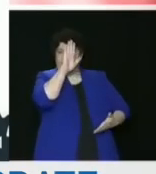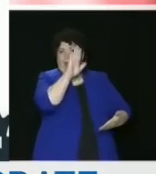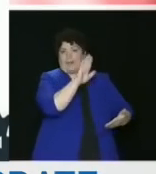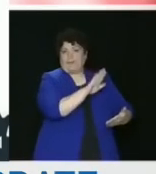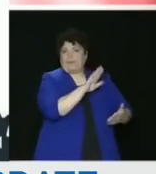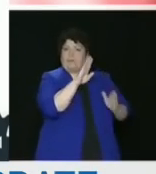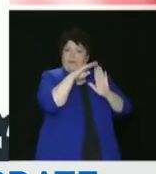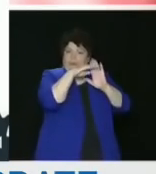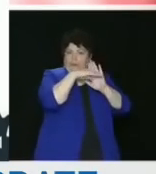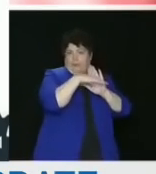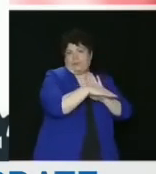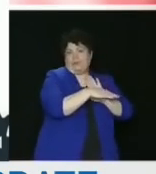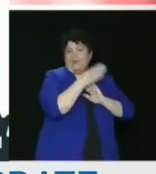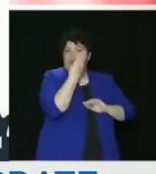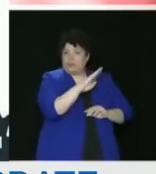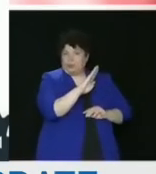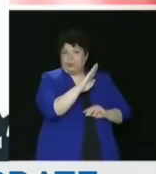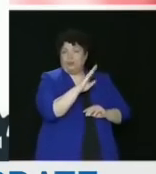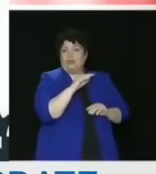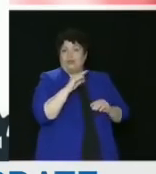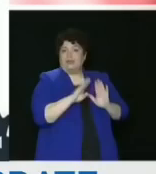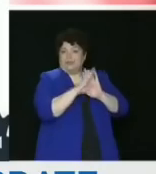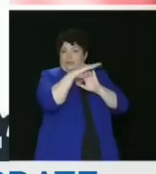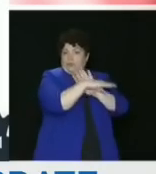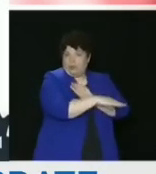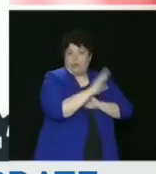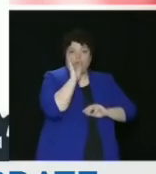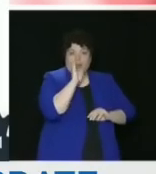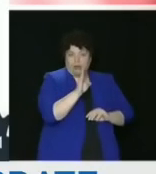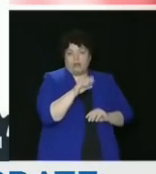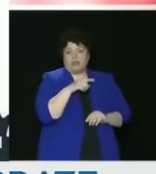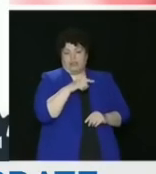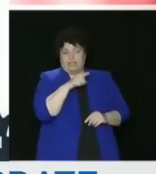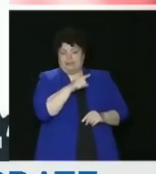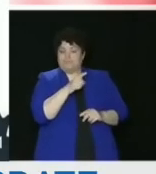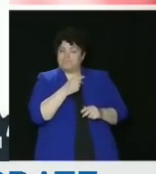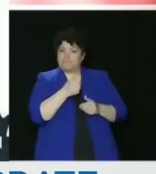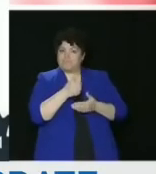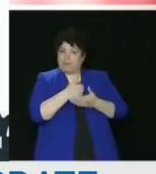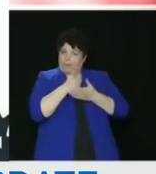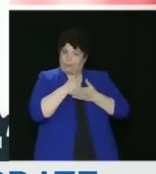early effects of vaccination will help us achieve this reduction.